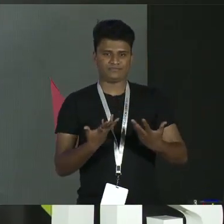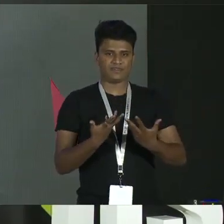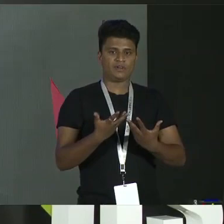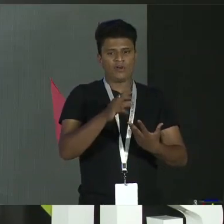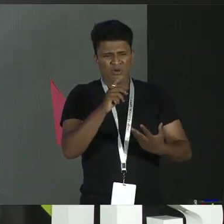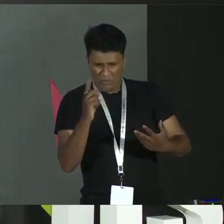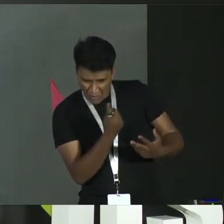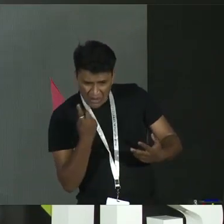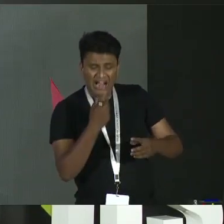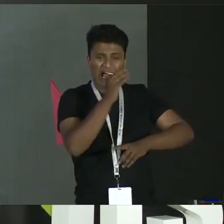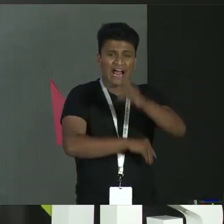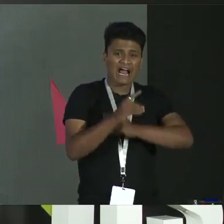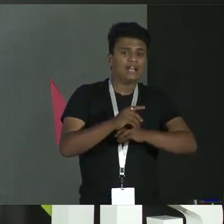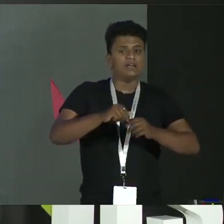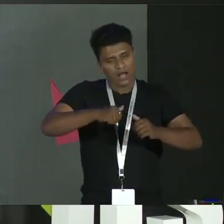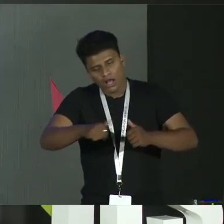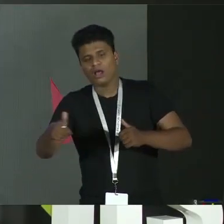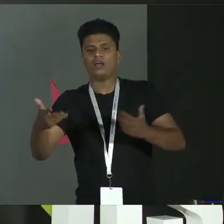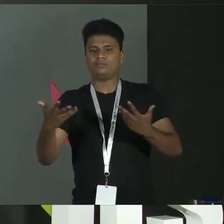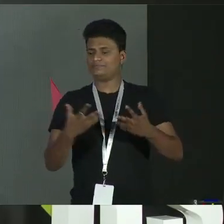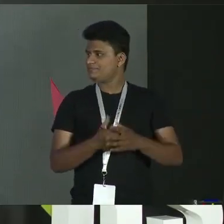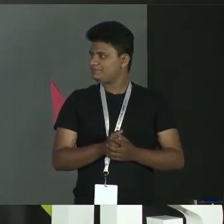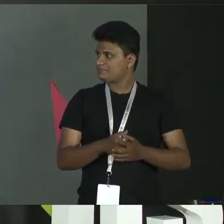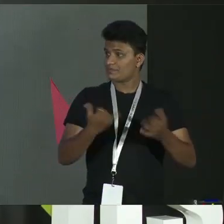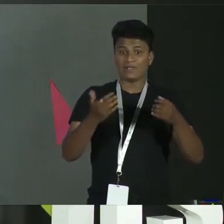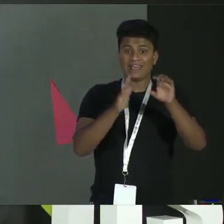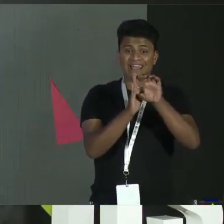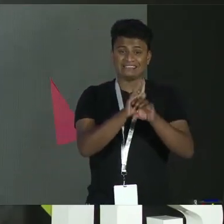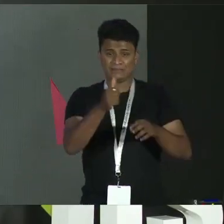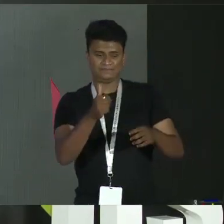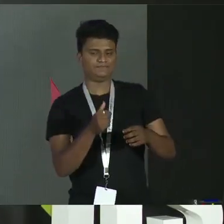greater community. Another example is email.